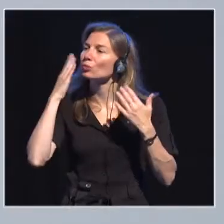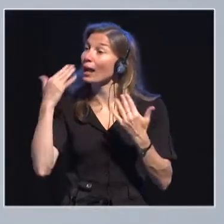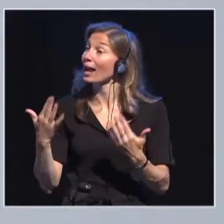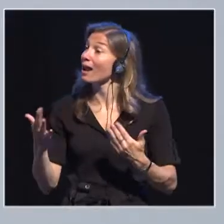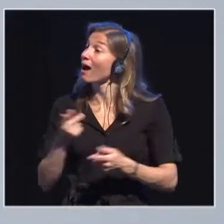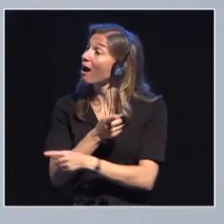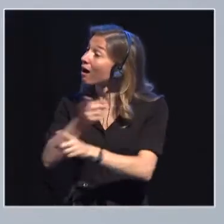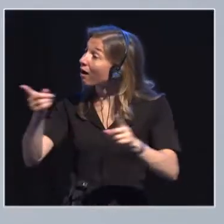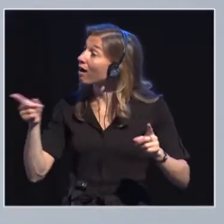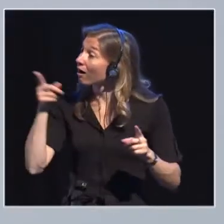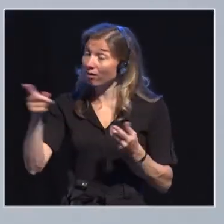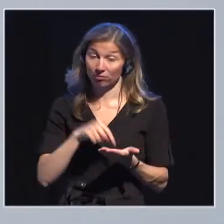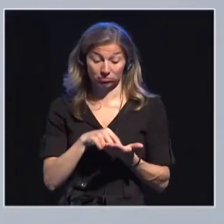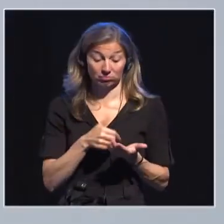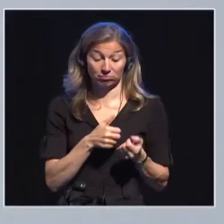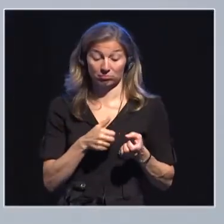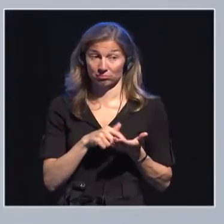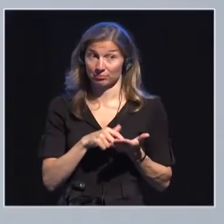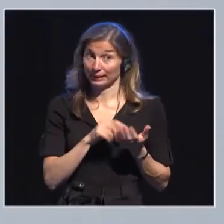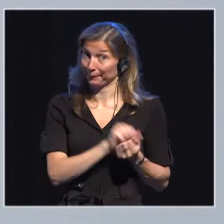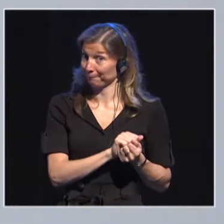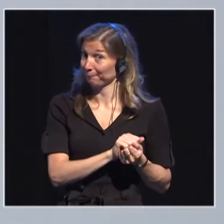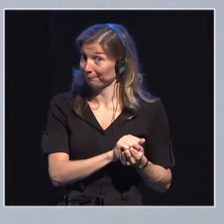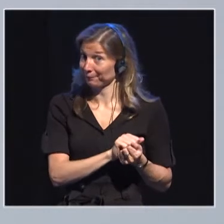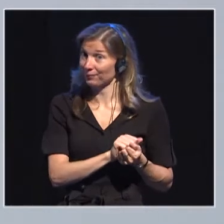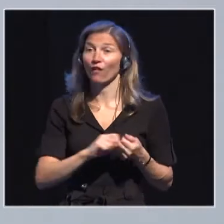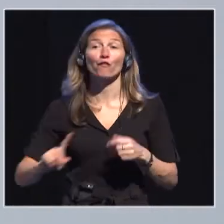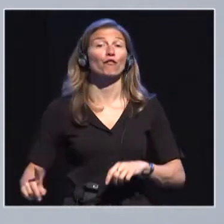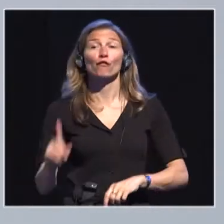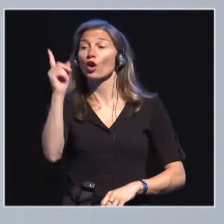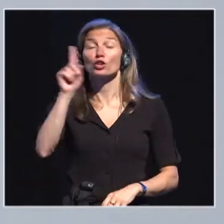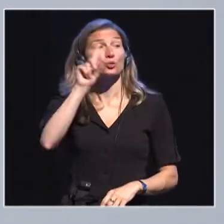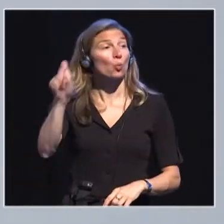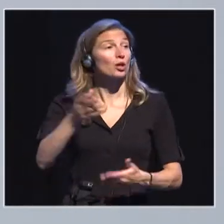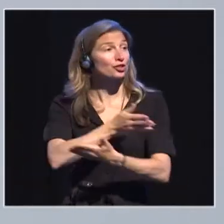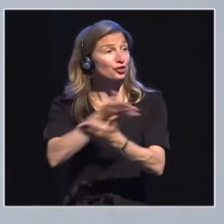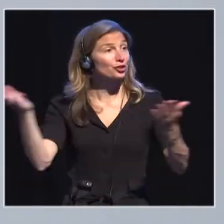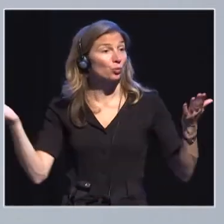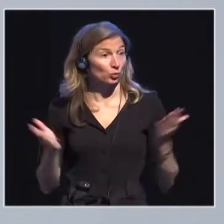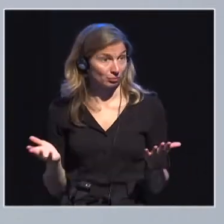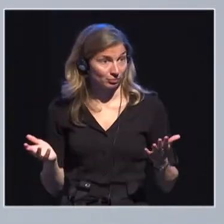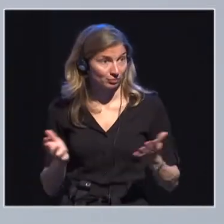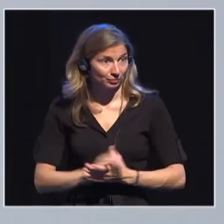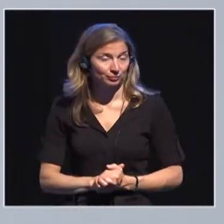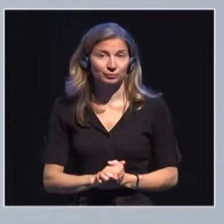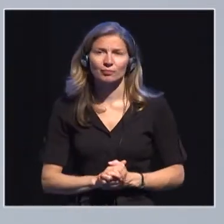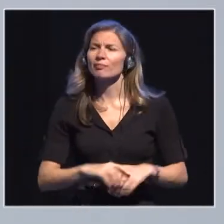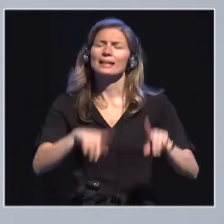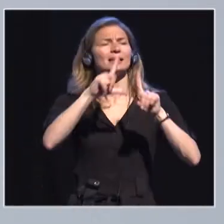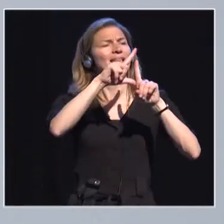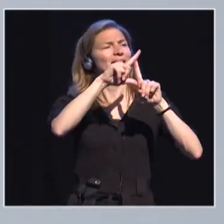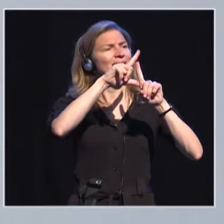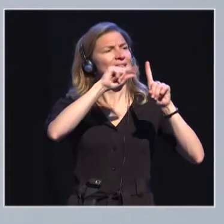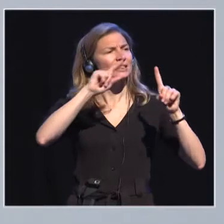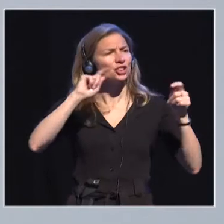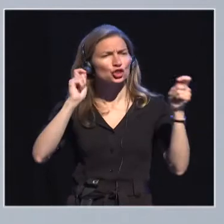we turn to our panelists. I have the first question of the day for you, which is digitization good? Is it